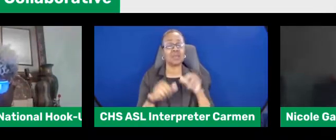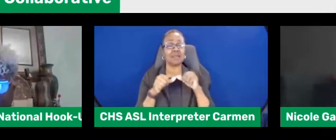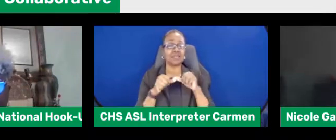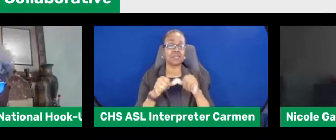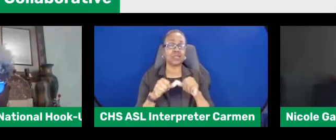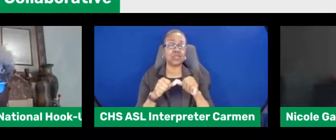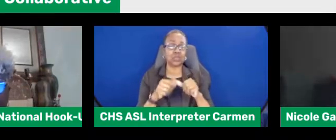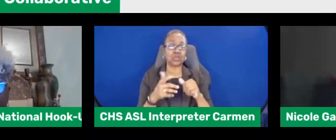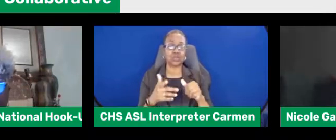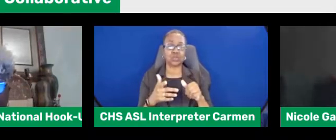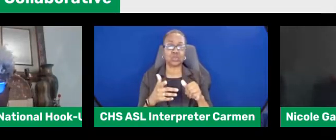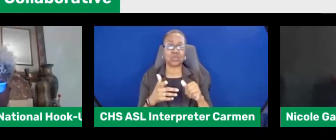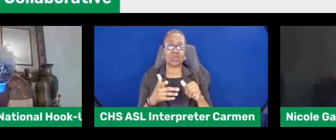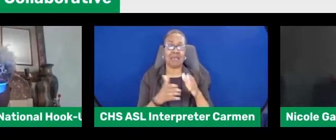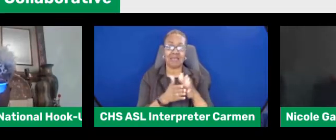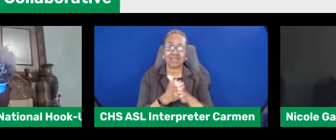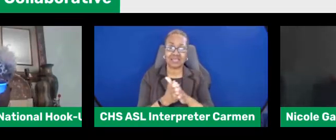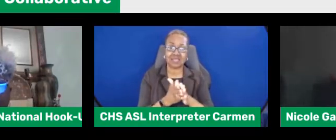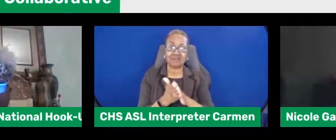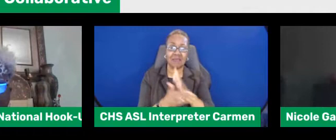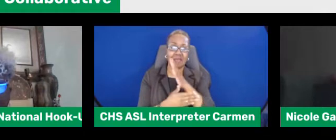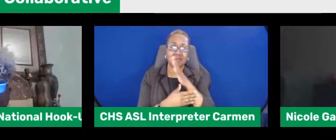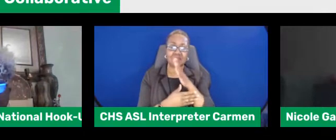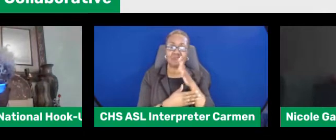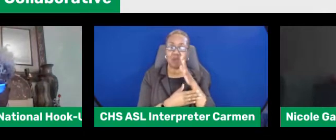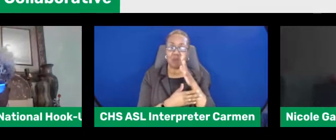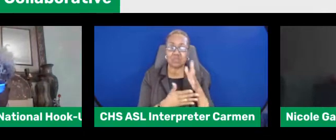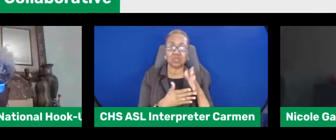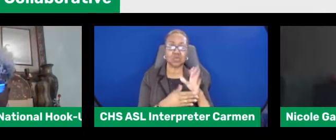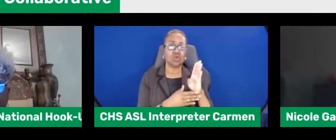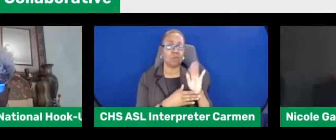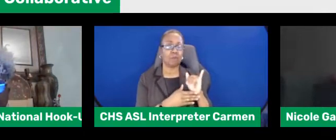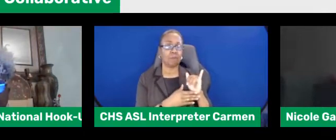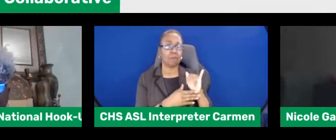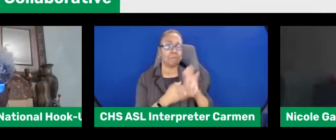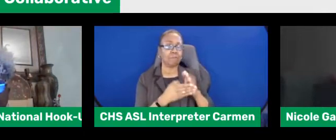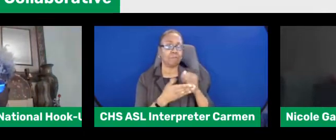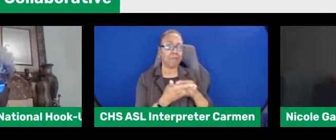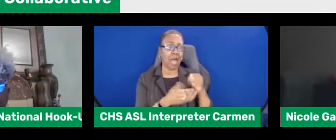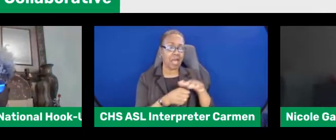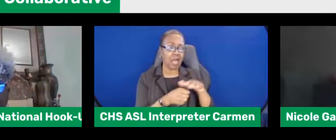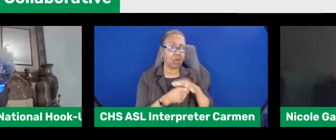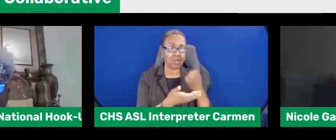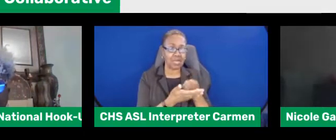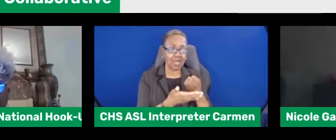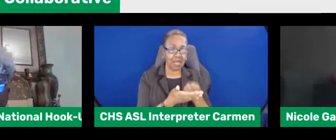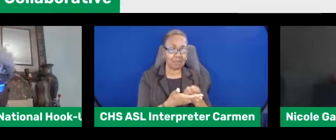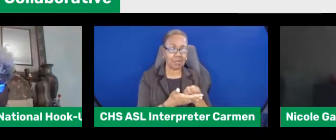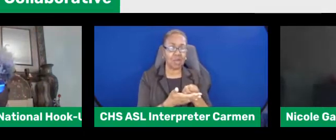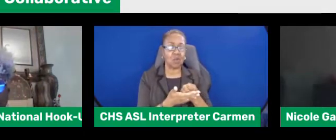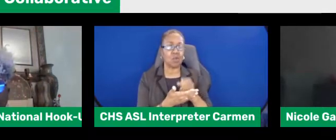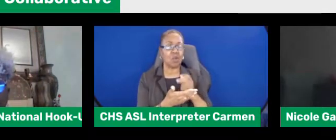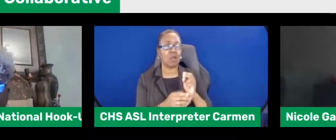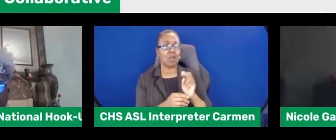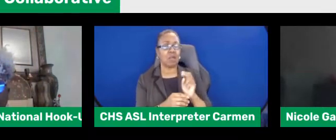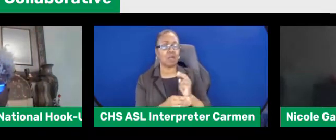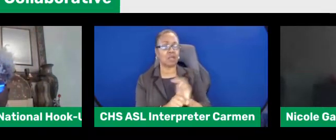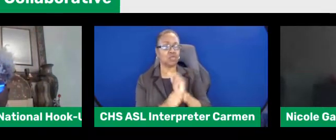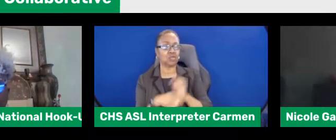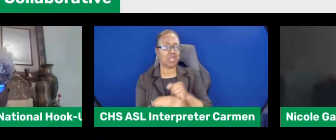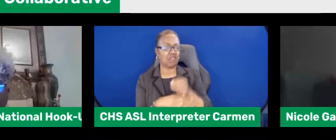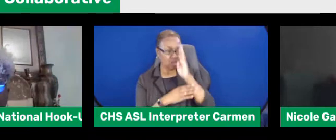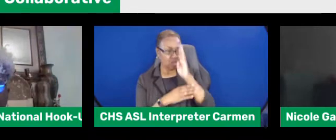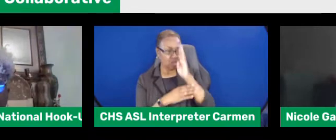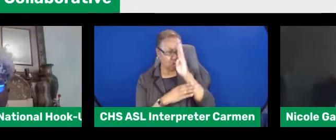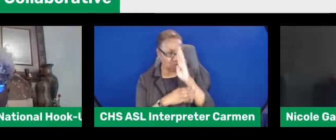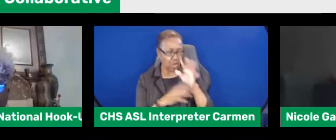to incentivize our farmers into a buy local economy where consumers would have a direct to co-op reach